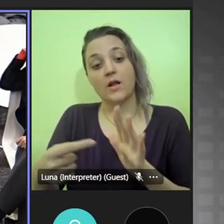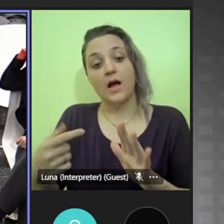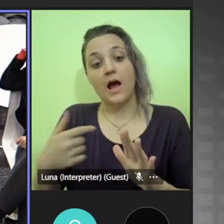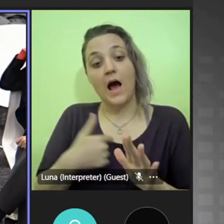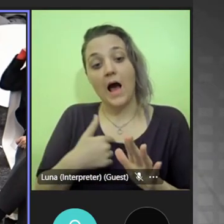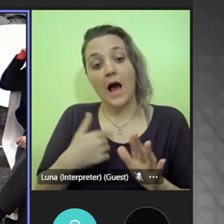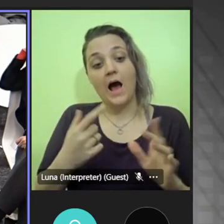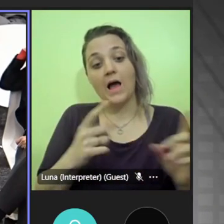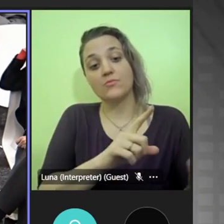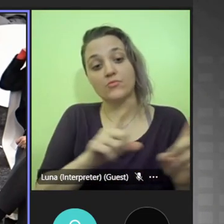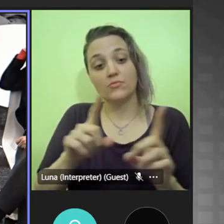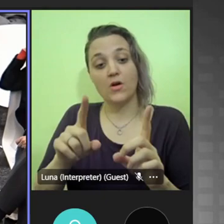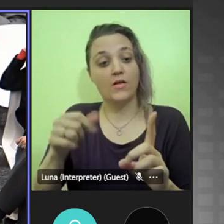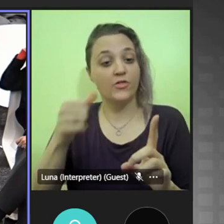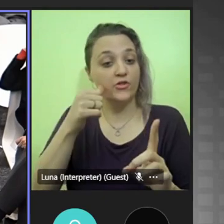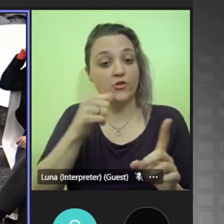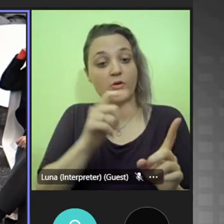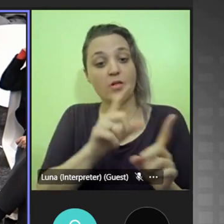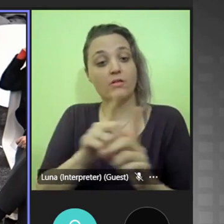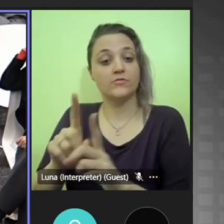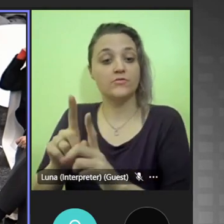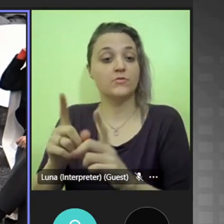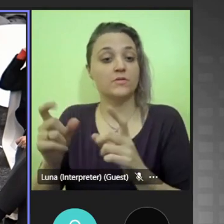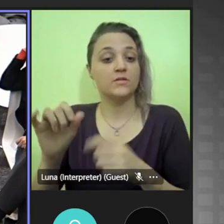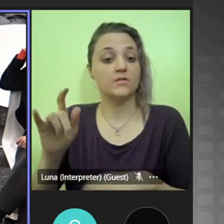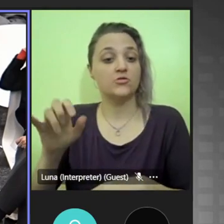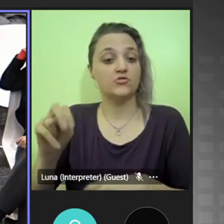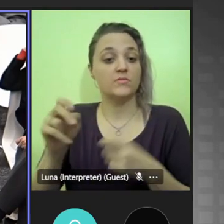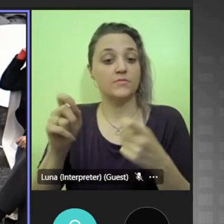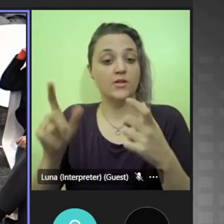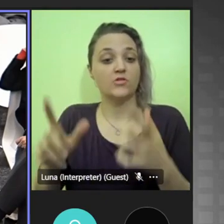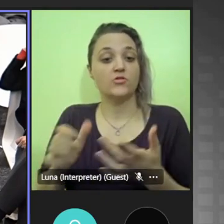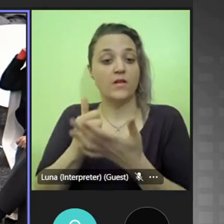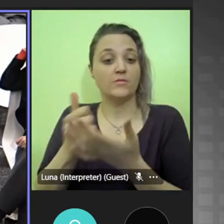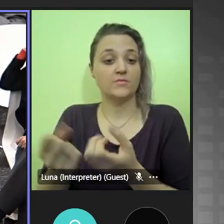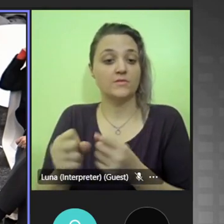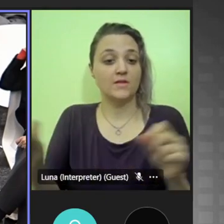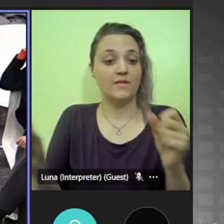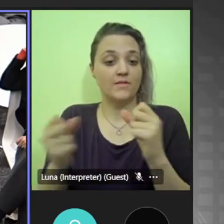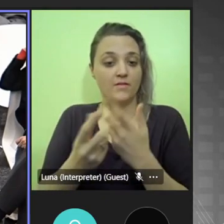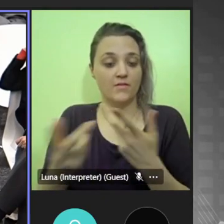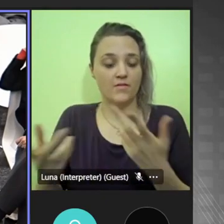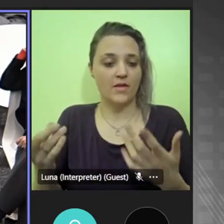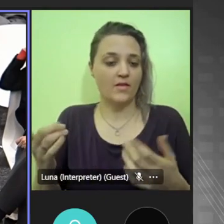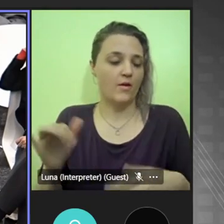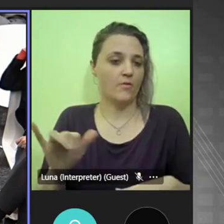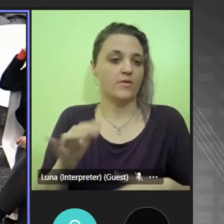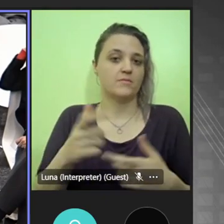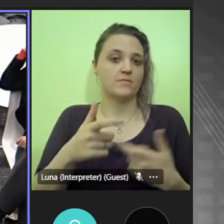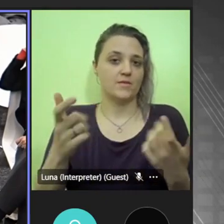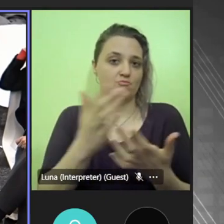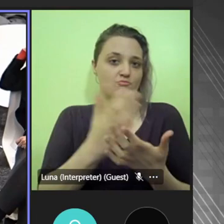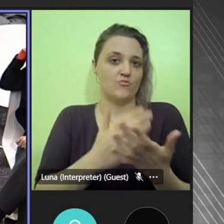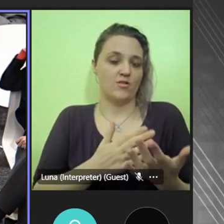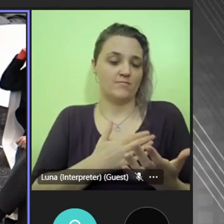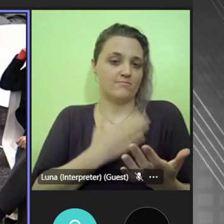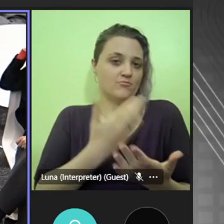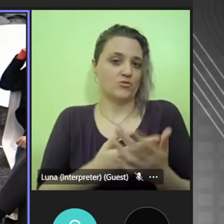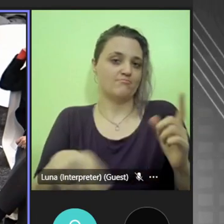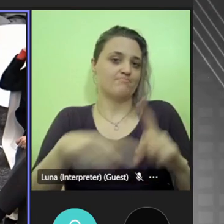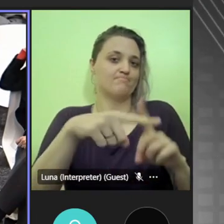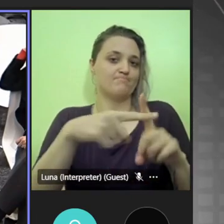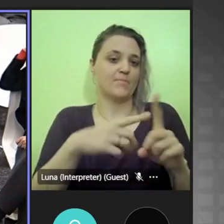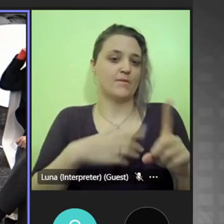the video showed I brought her to the station manager and did, you know, made her safe and everything. That was the highlight of my day when the